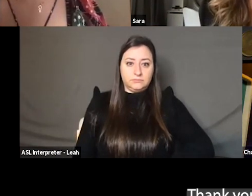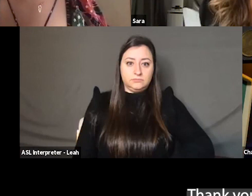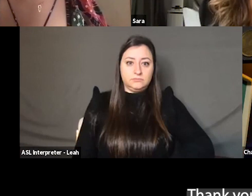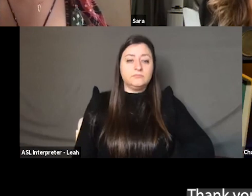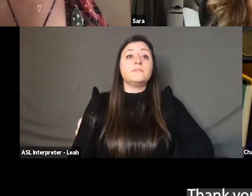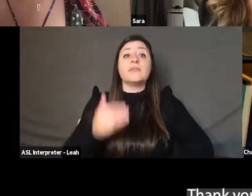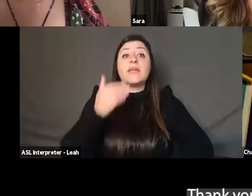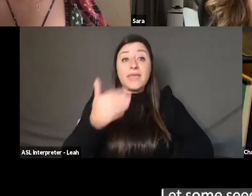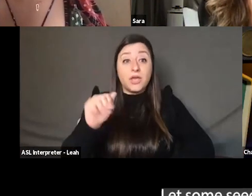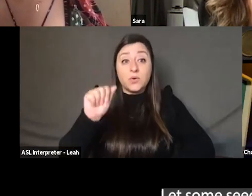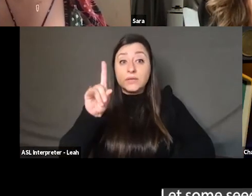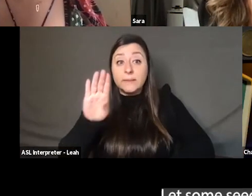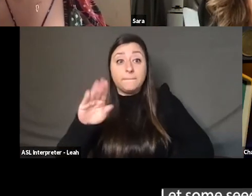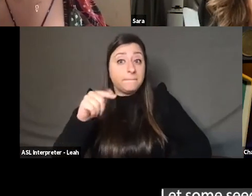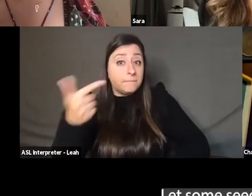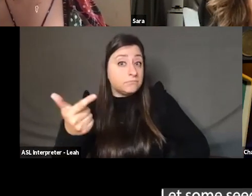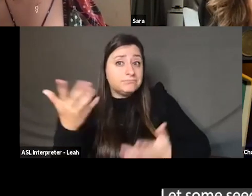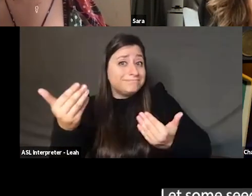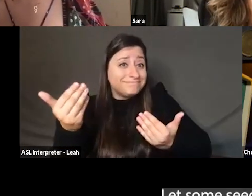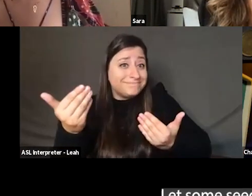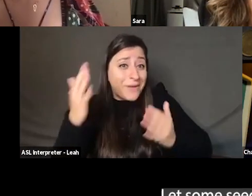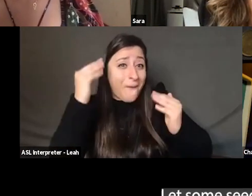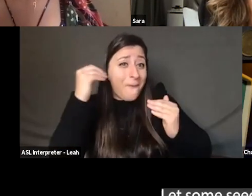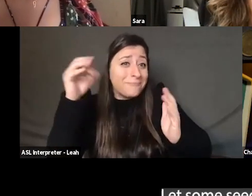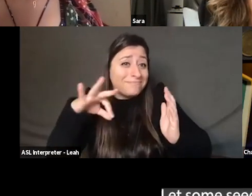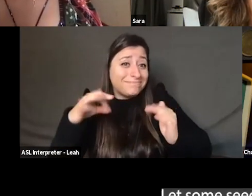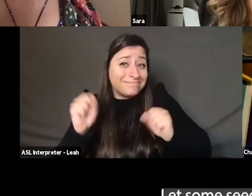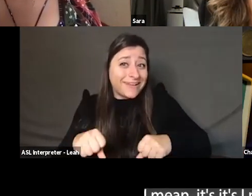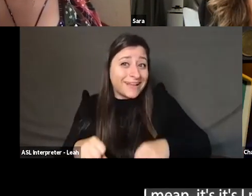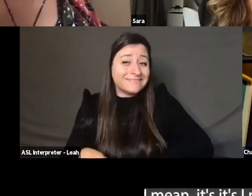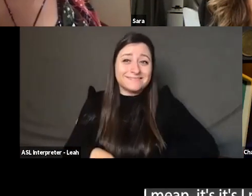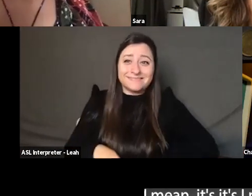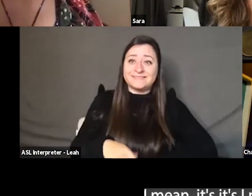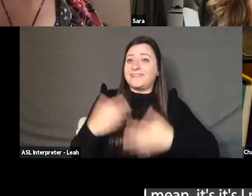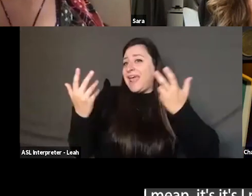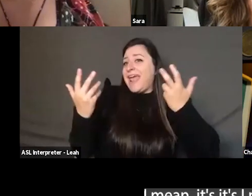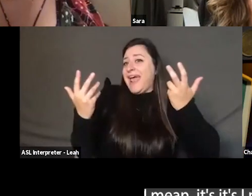Thank you, Adib. Plant some seeds of hope.